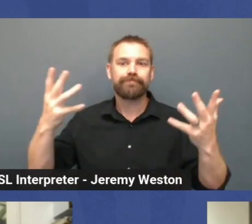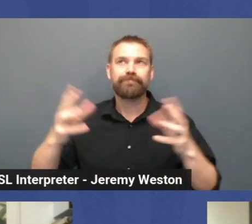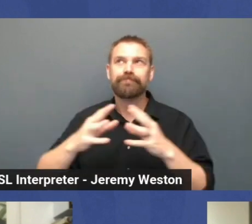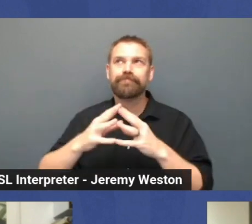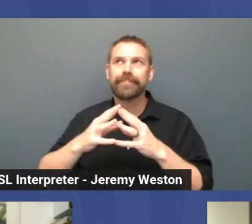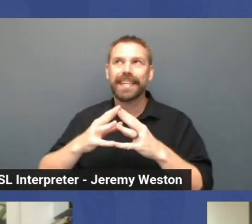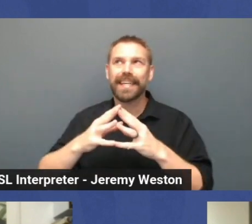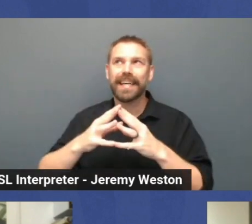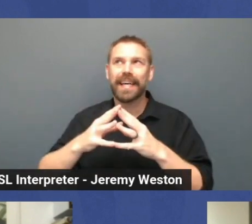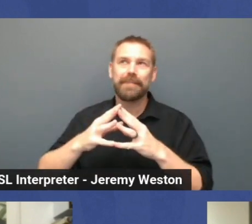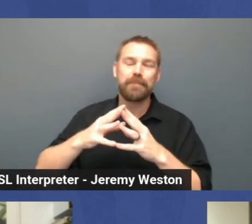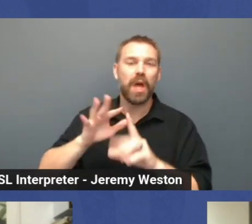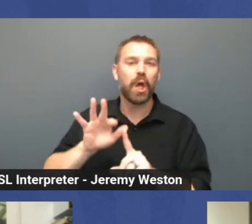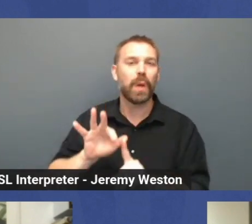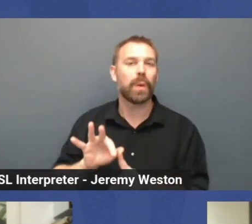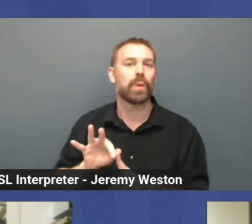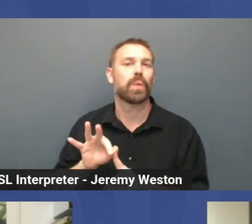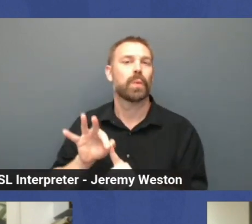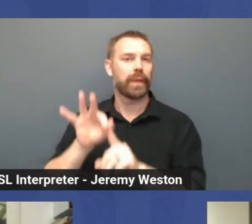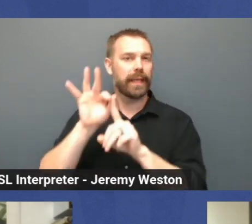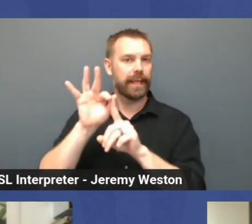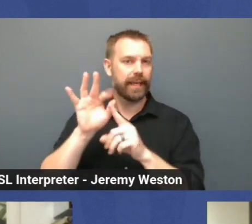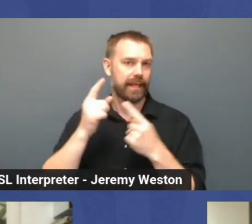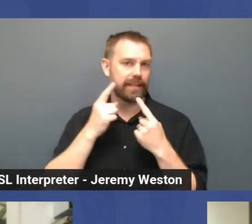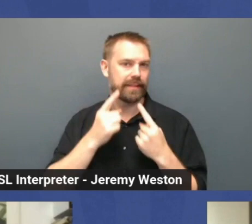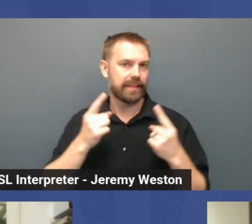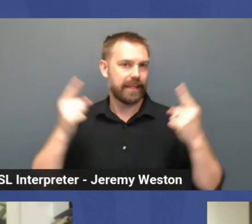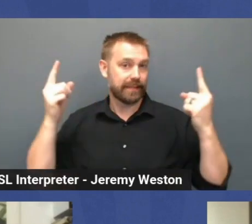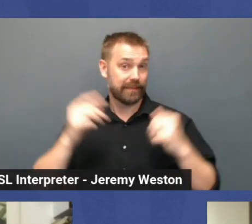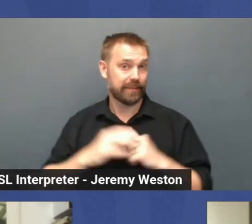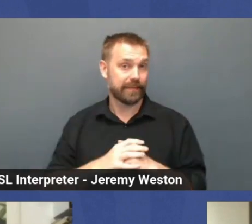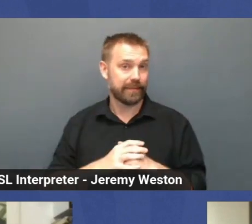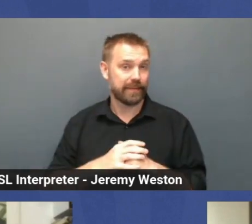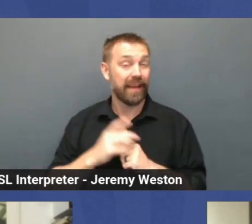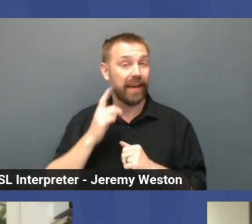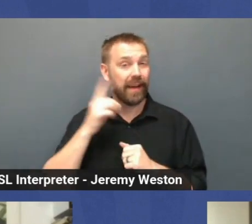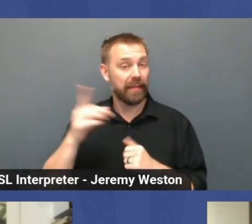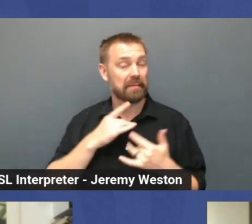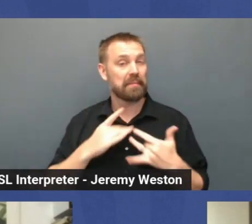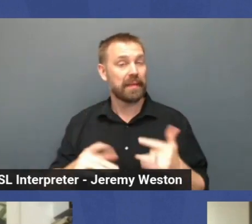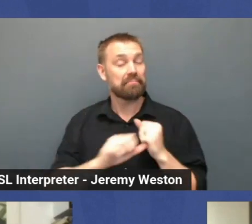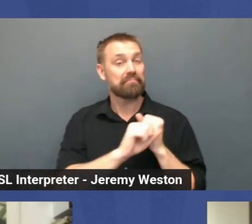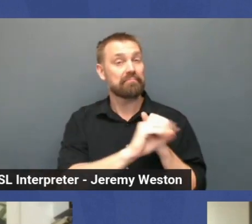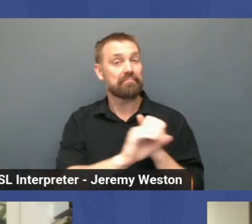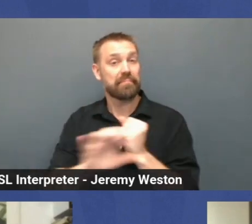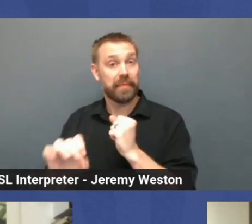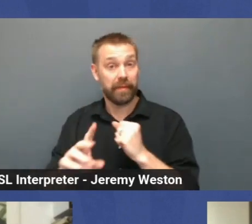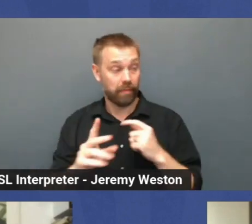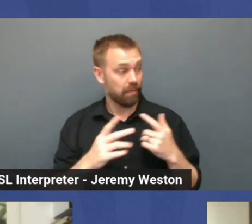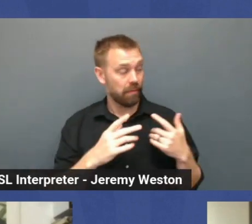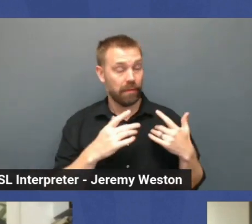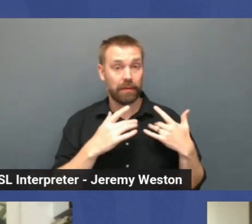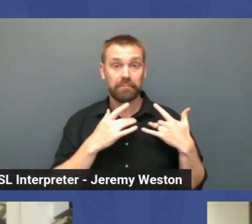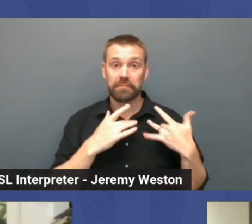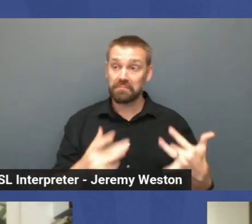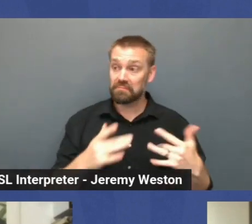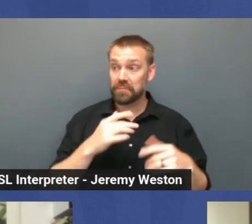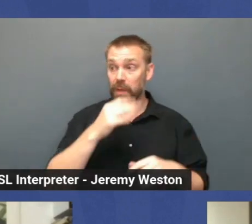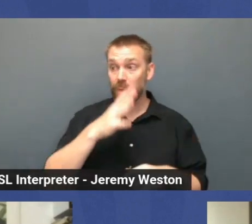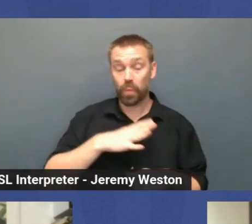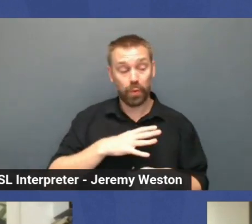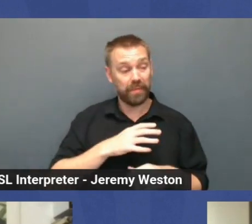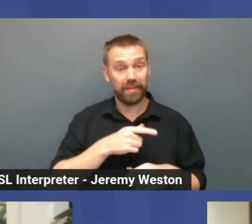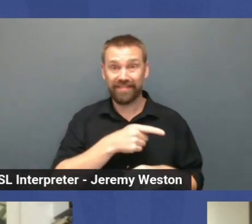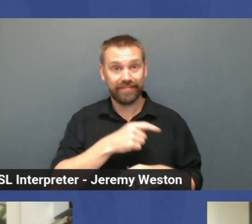unique, I should say. I think that they like to advertise things that the common woman is not doing. And that's not to say that that's not